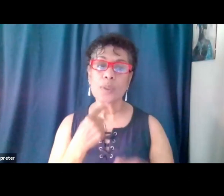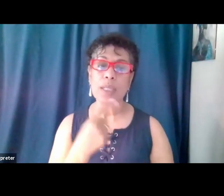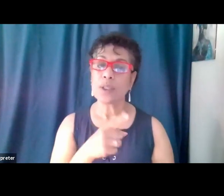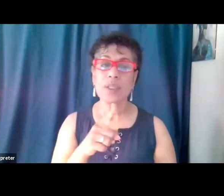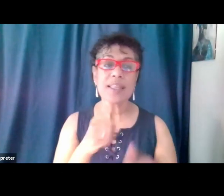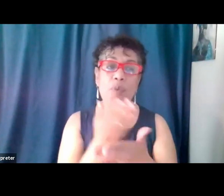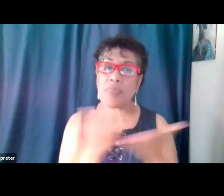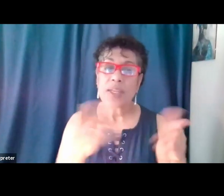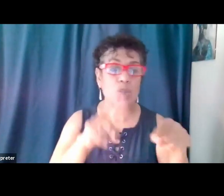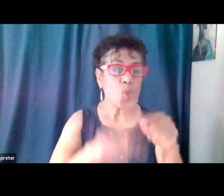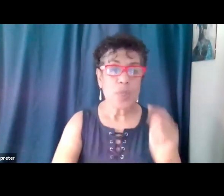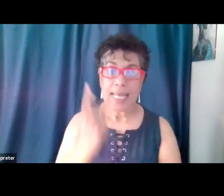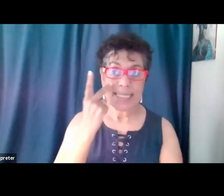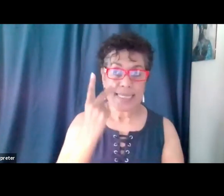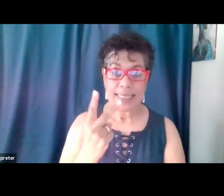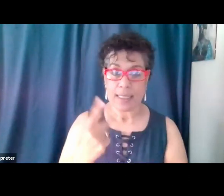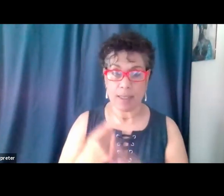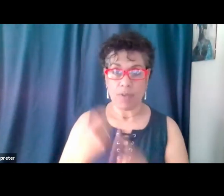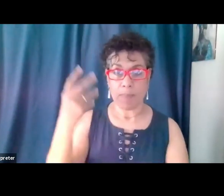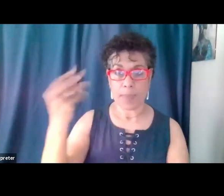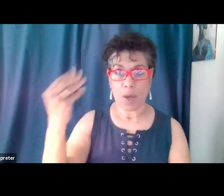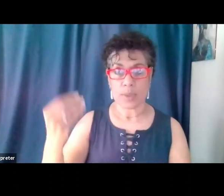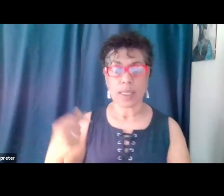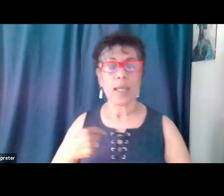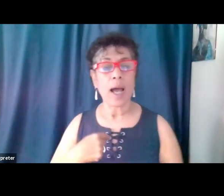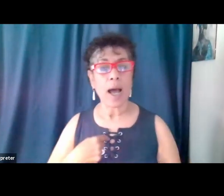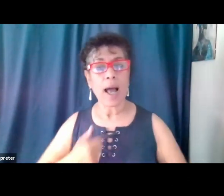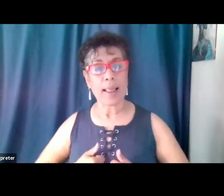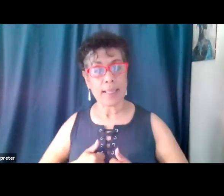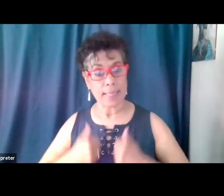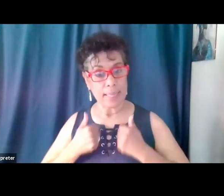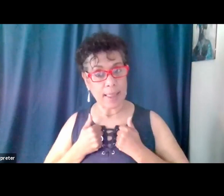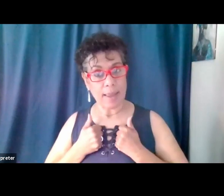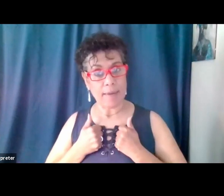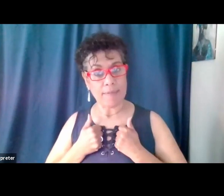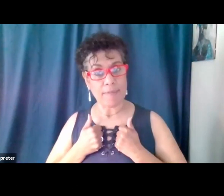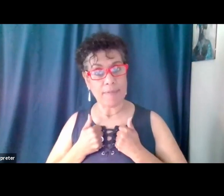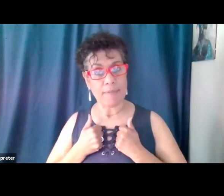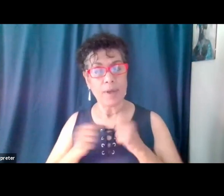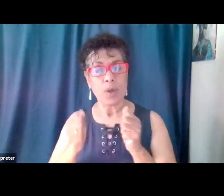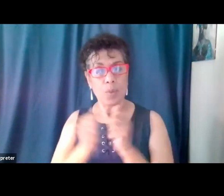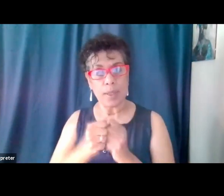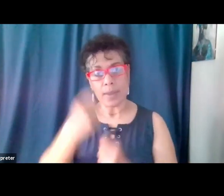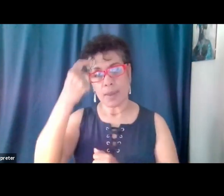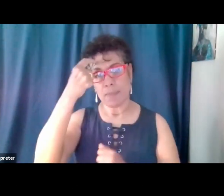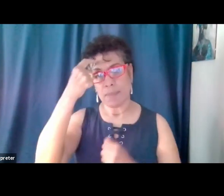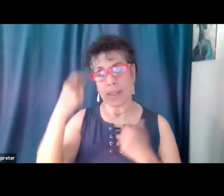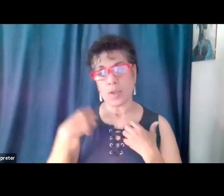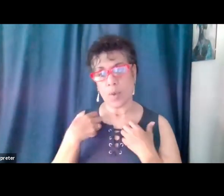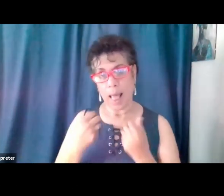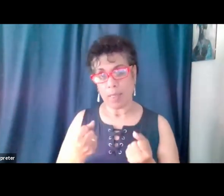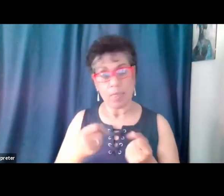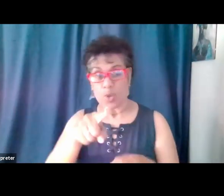cannot see about me from the outside, and that is that I live with mental illnesses that are